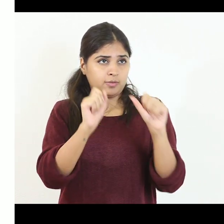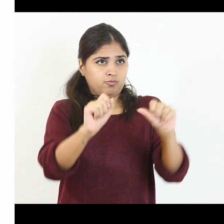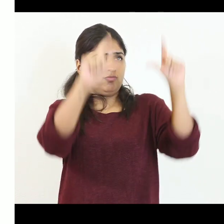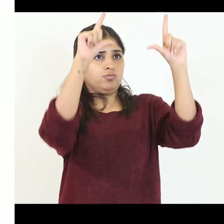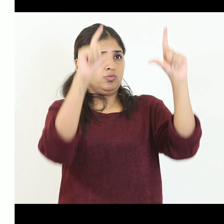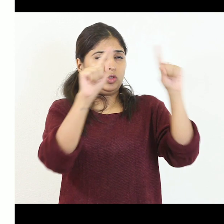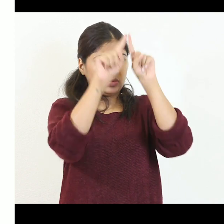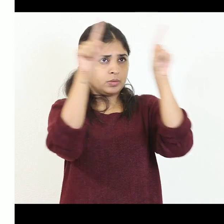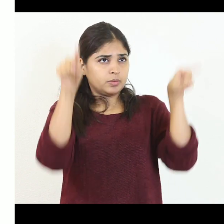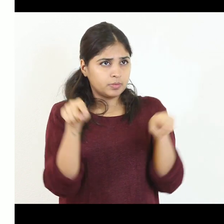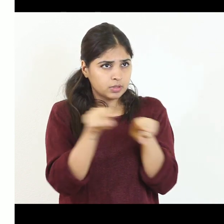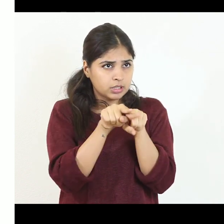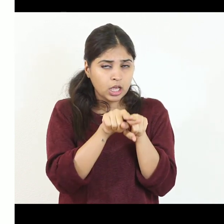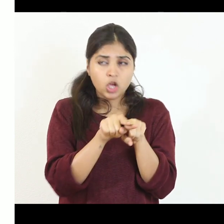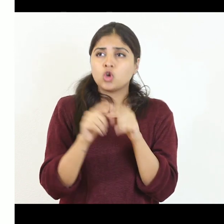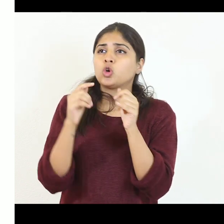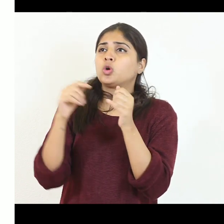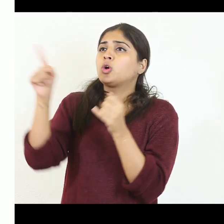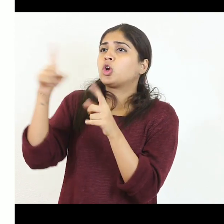errors.